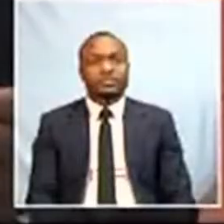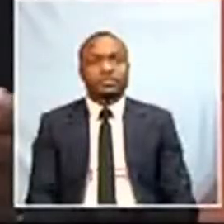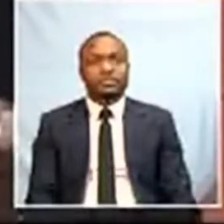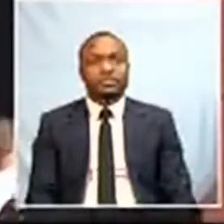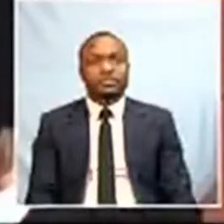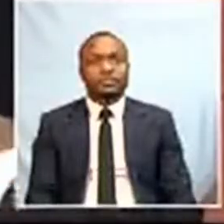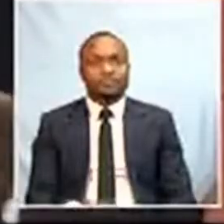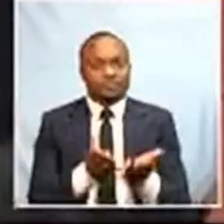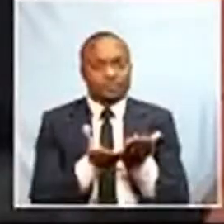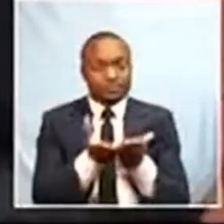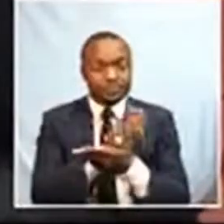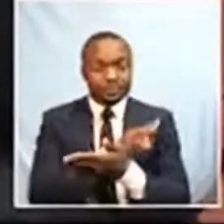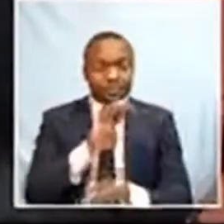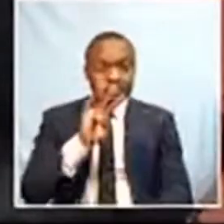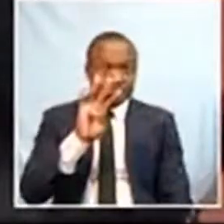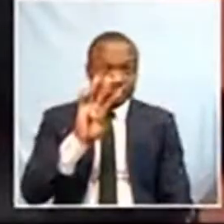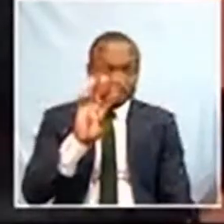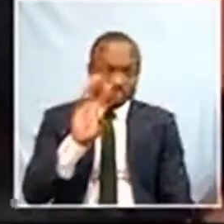Page 46.